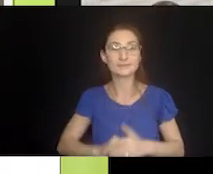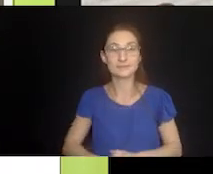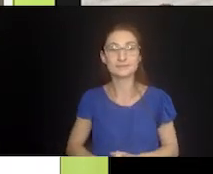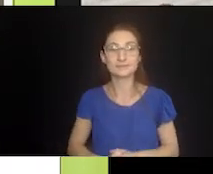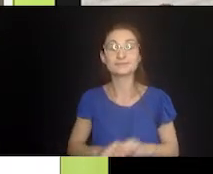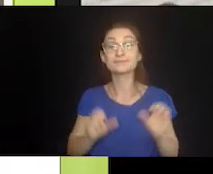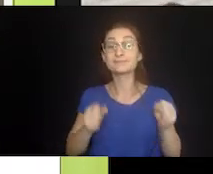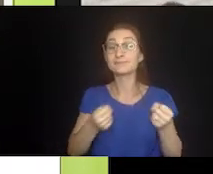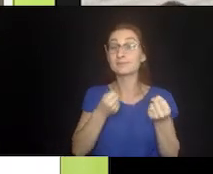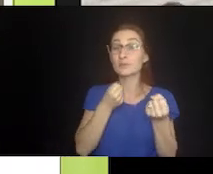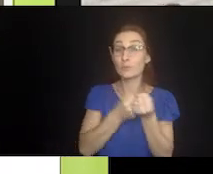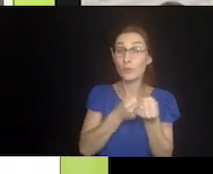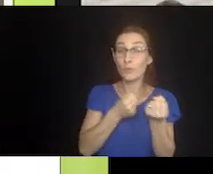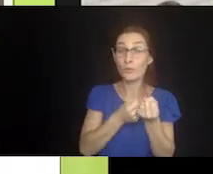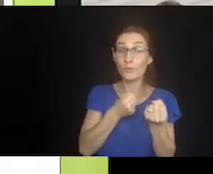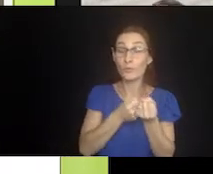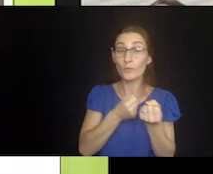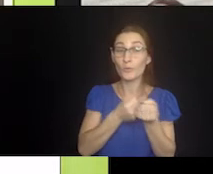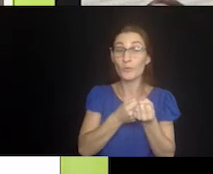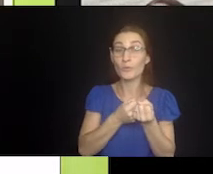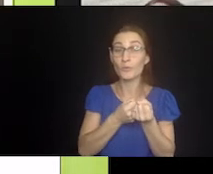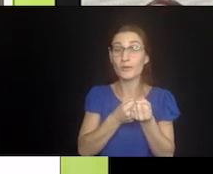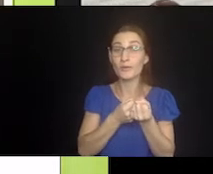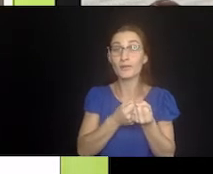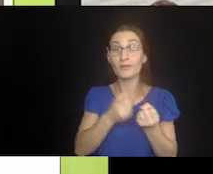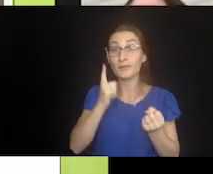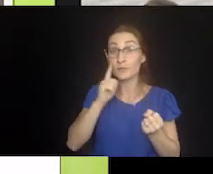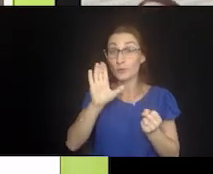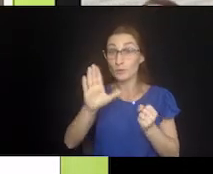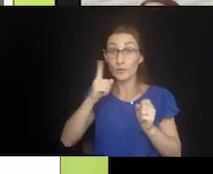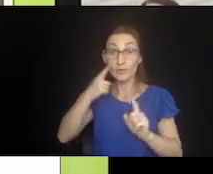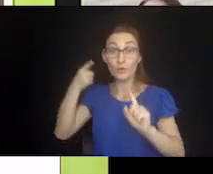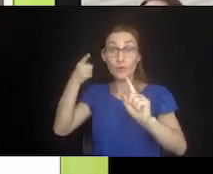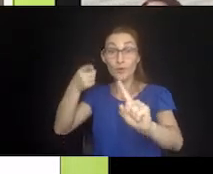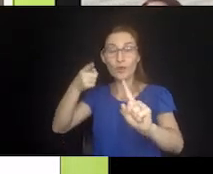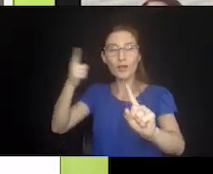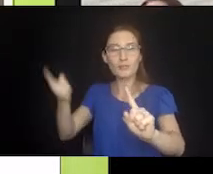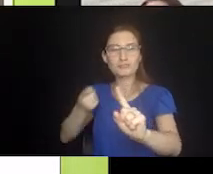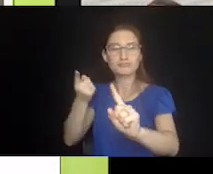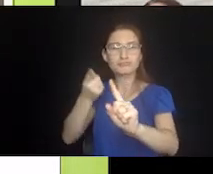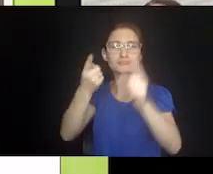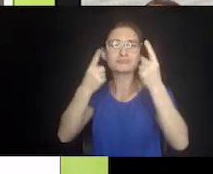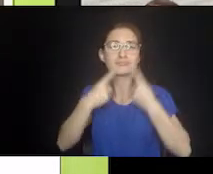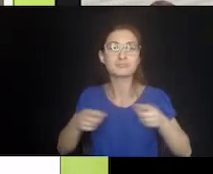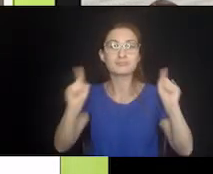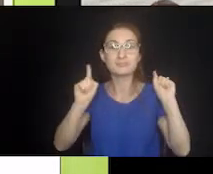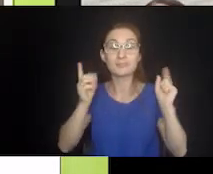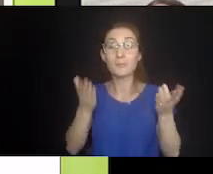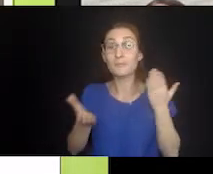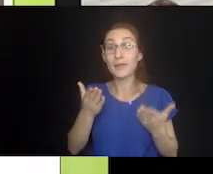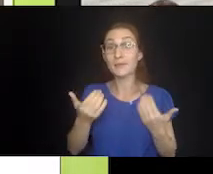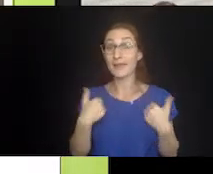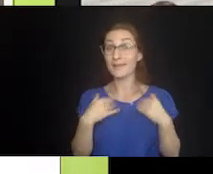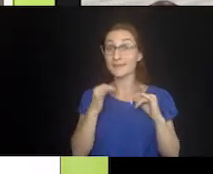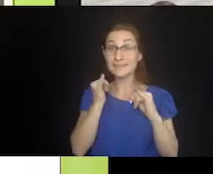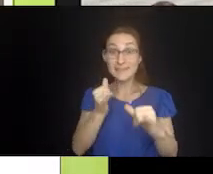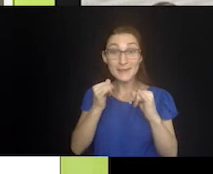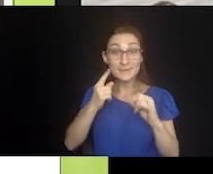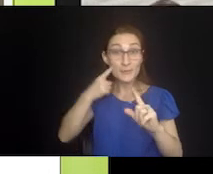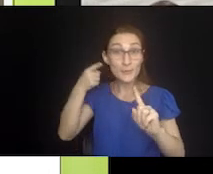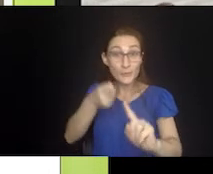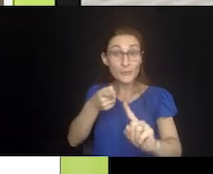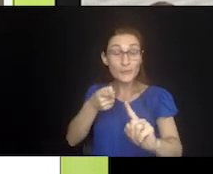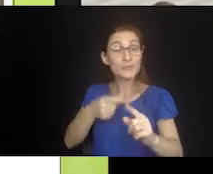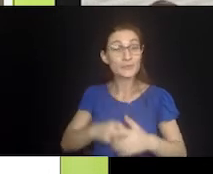your community that may support you in meeting your goal. They may share a